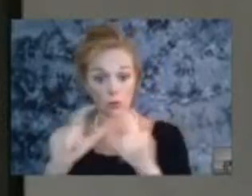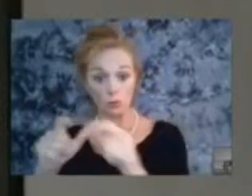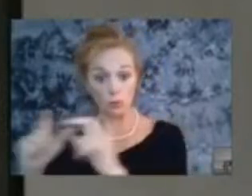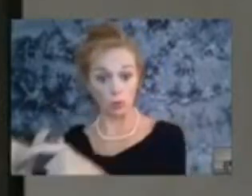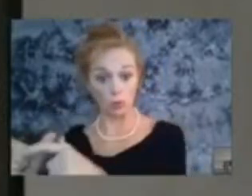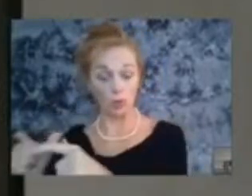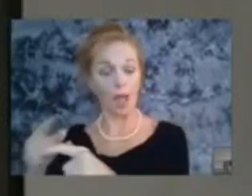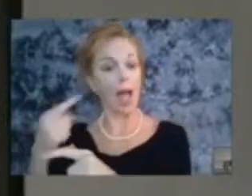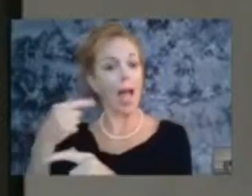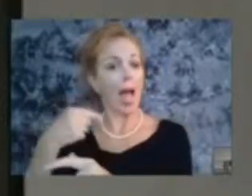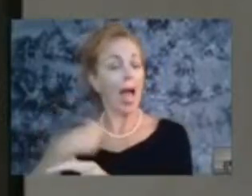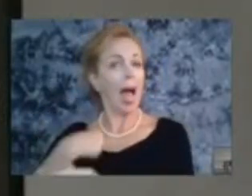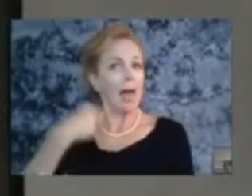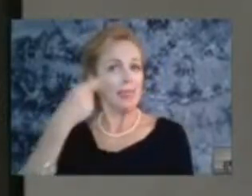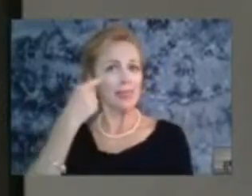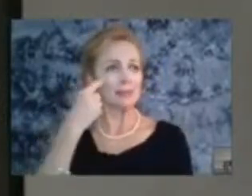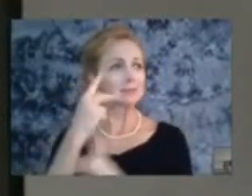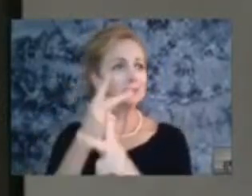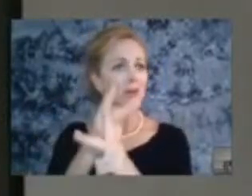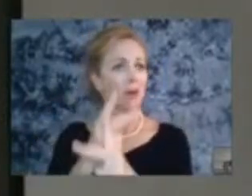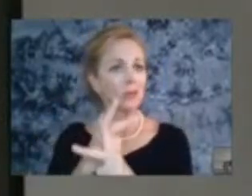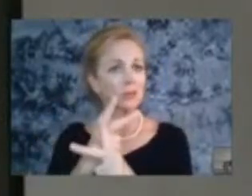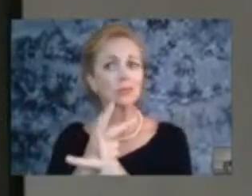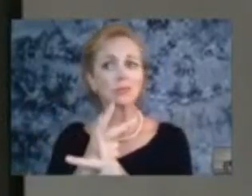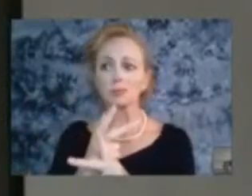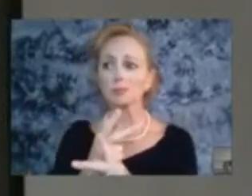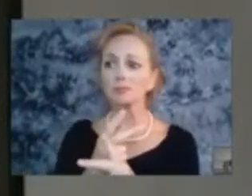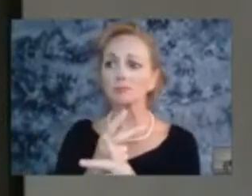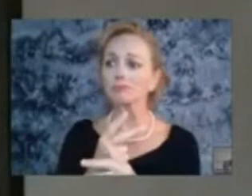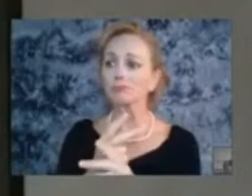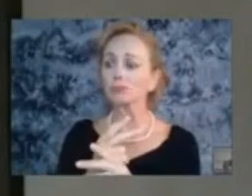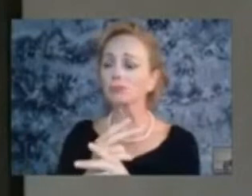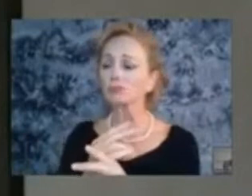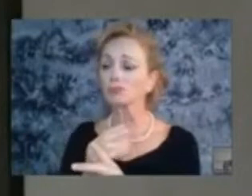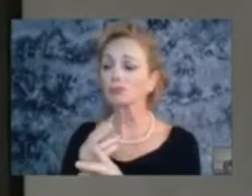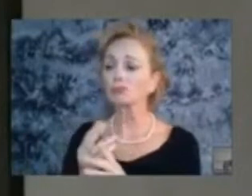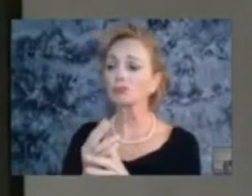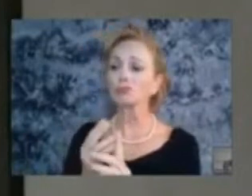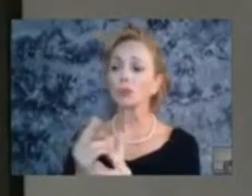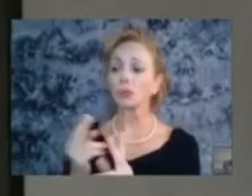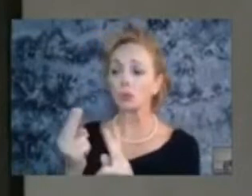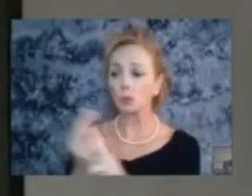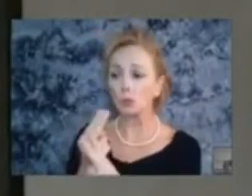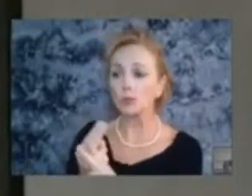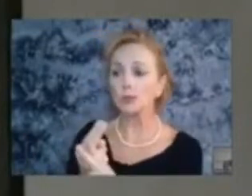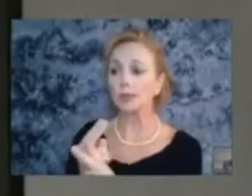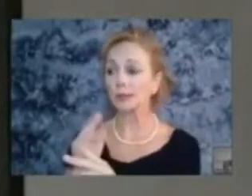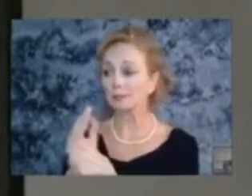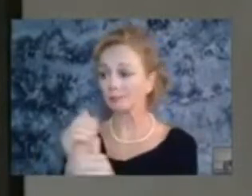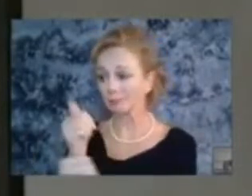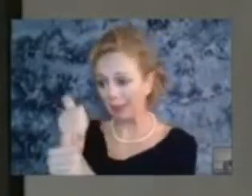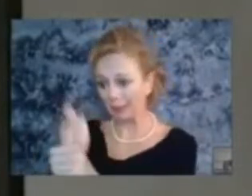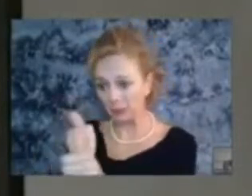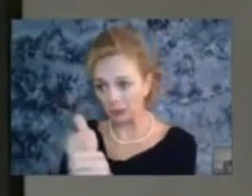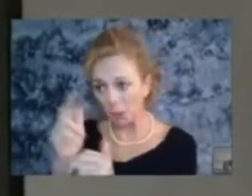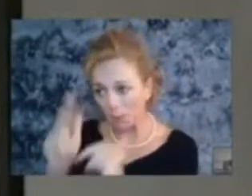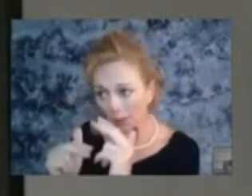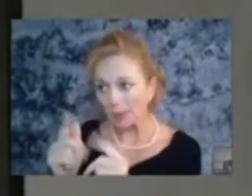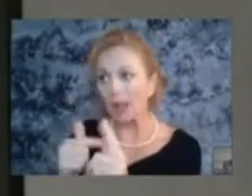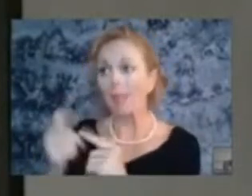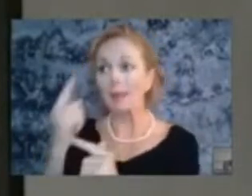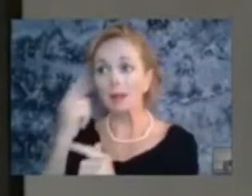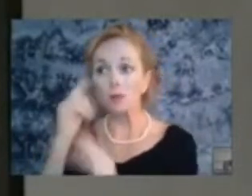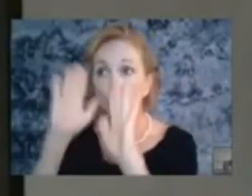that we've taken in our buildings will be a great thing. And I think that we will be prepared by that time. So I think